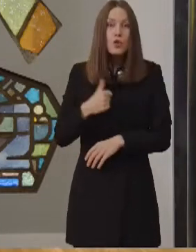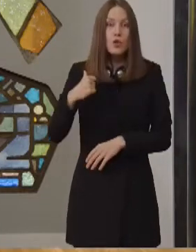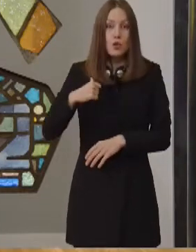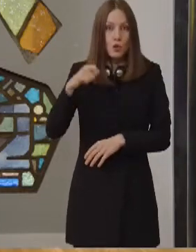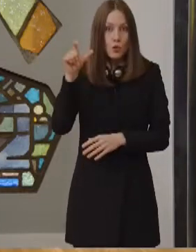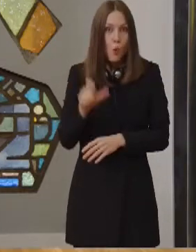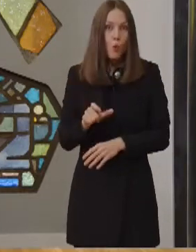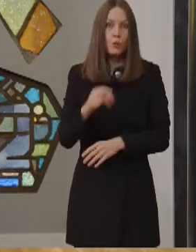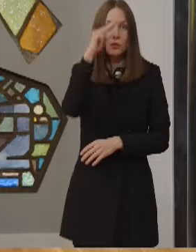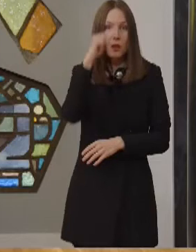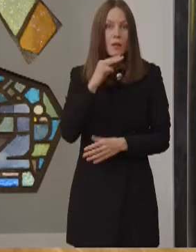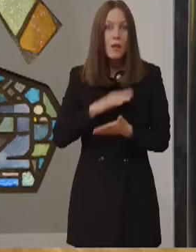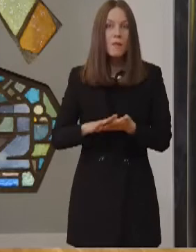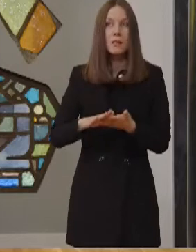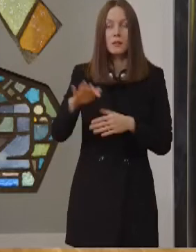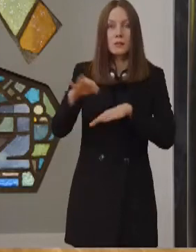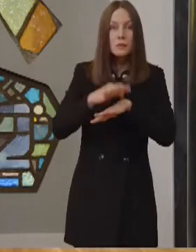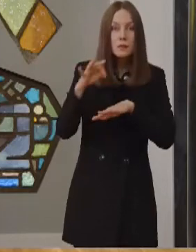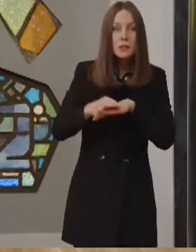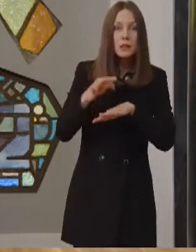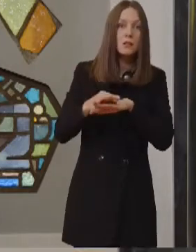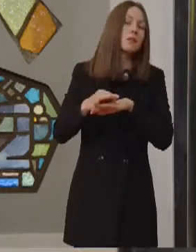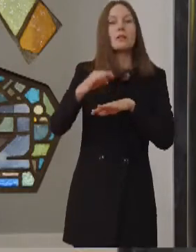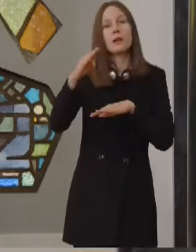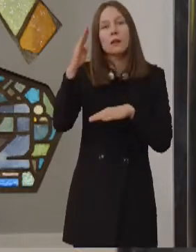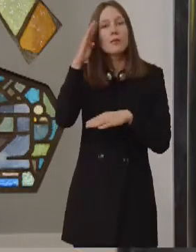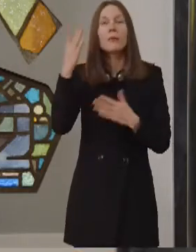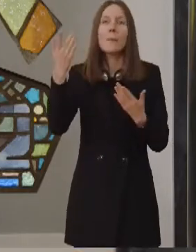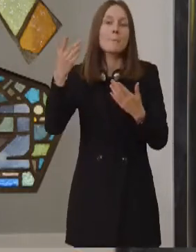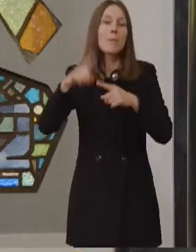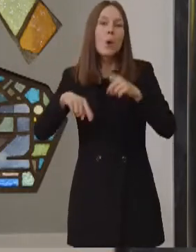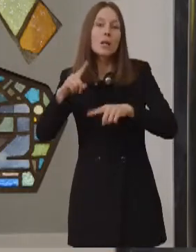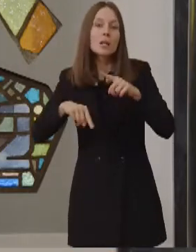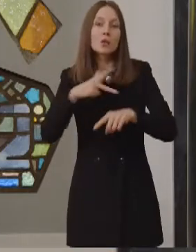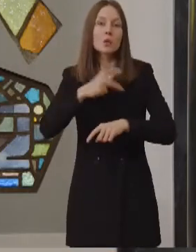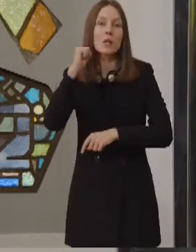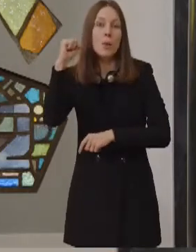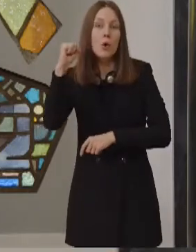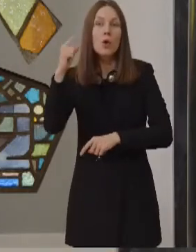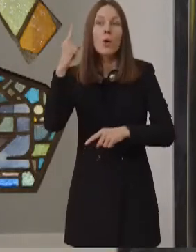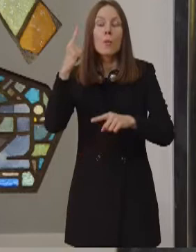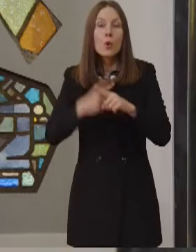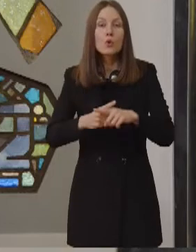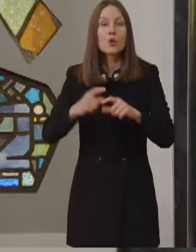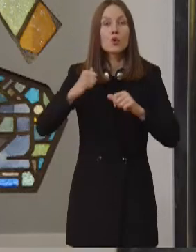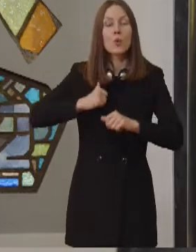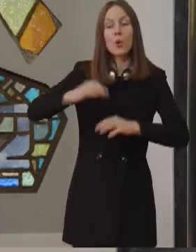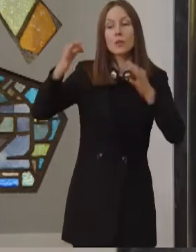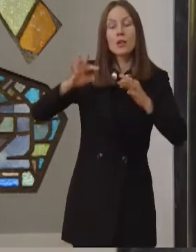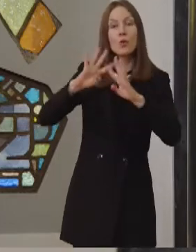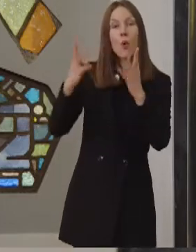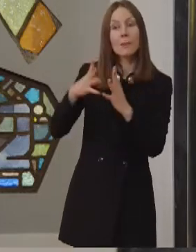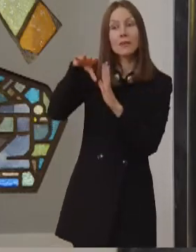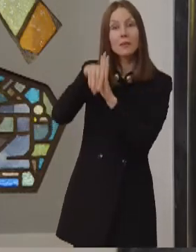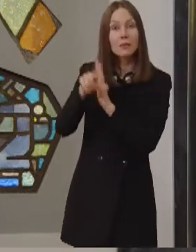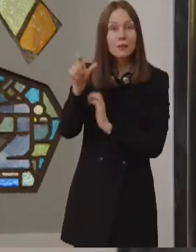I'm a human being, I'm a father, I'm a husband, a politician, a social democrat, a member